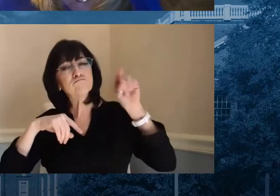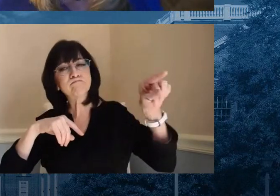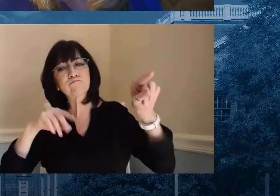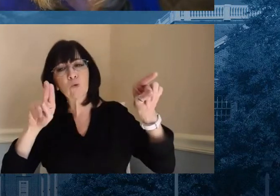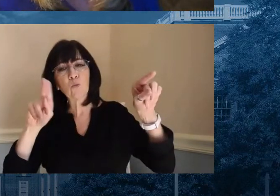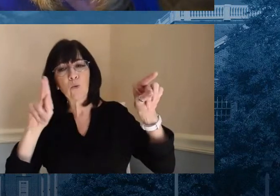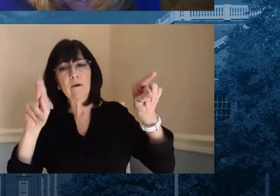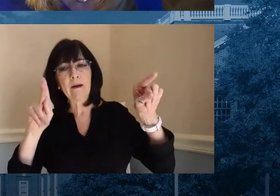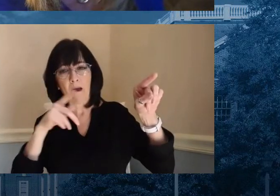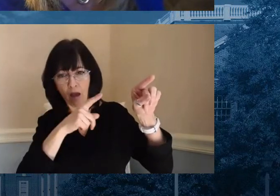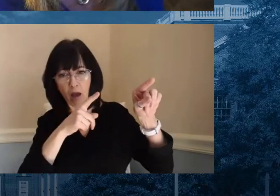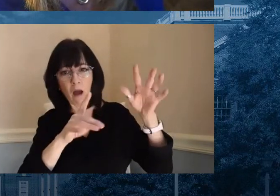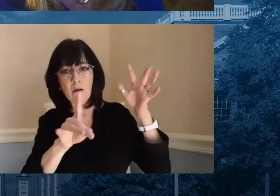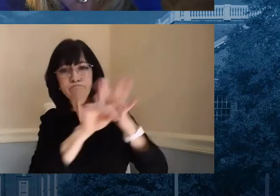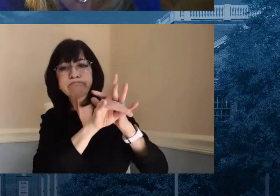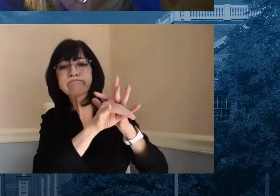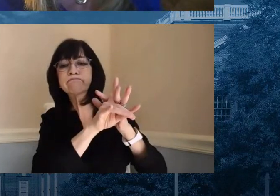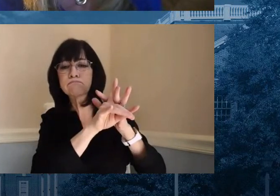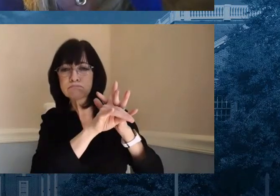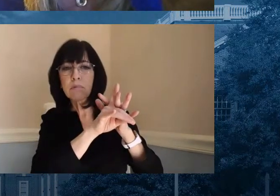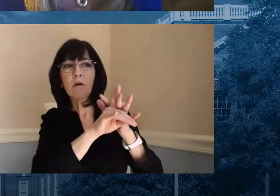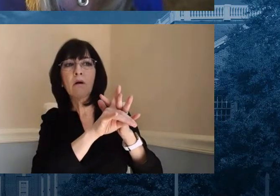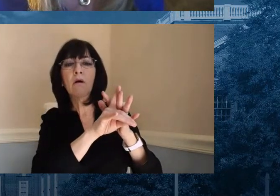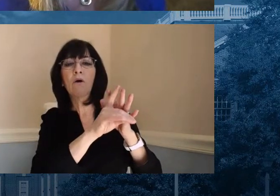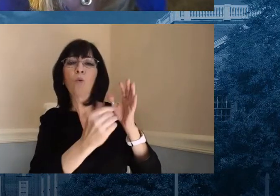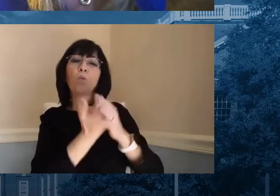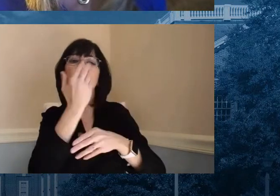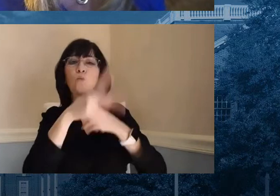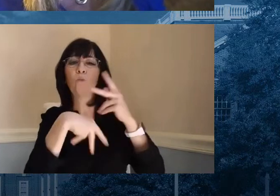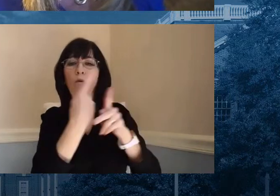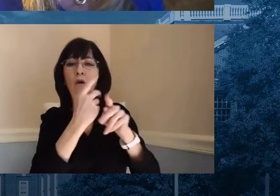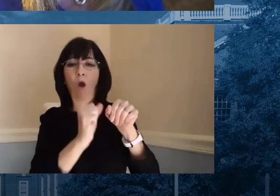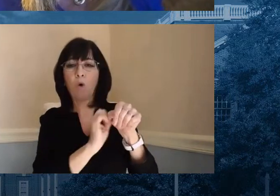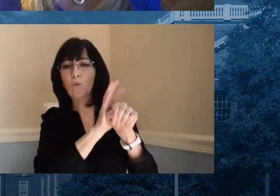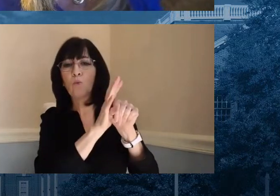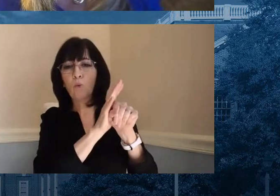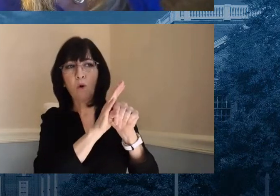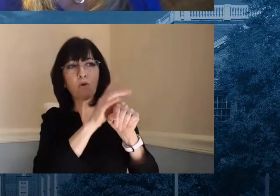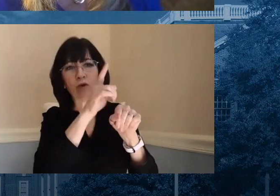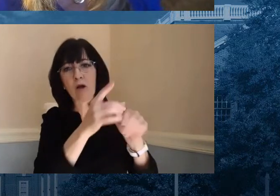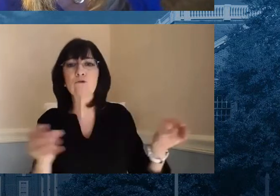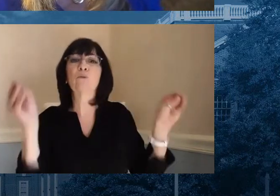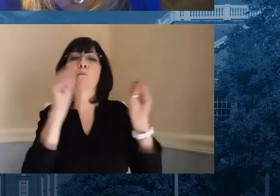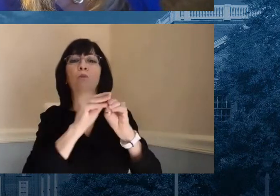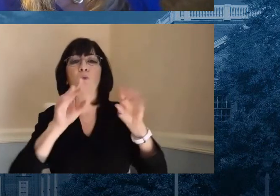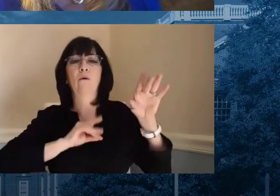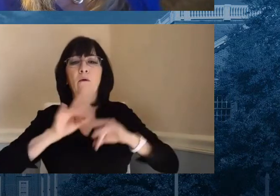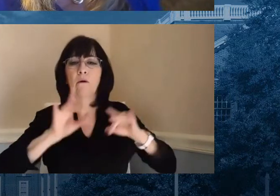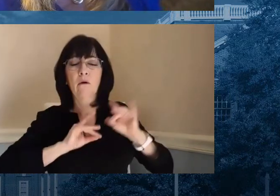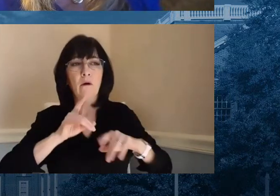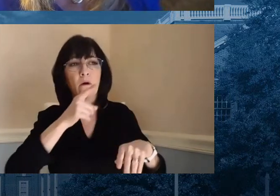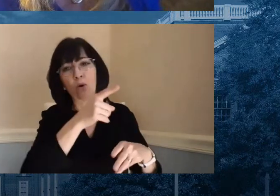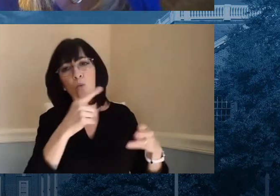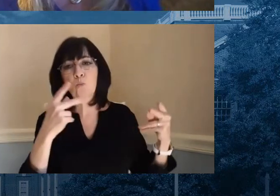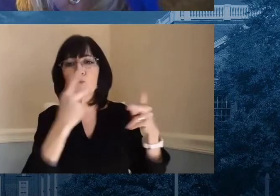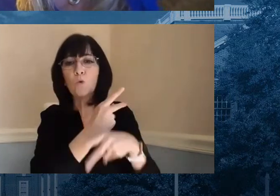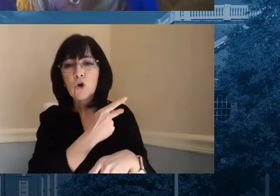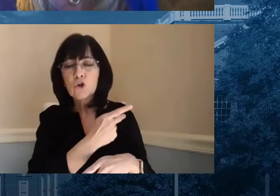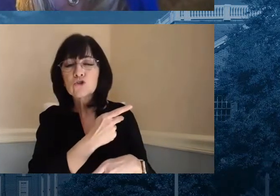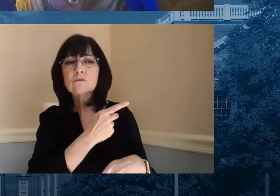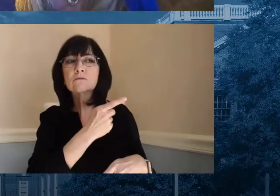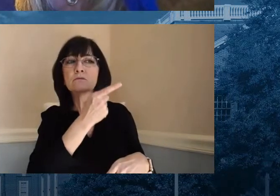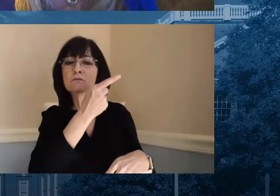Has research shown that? And is there a way to project, I think it was 52%, is there a way to project that to